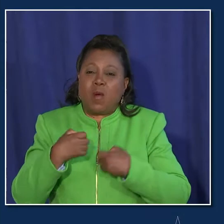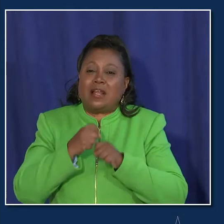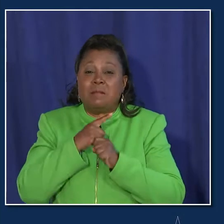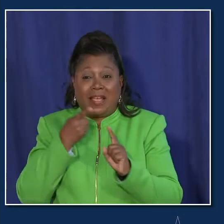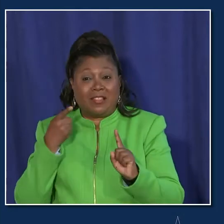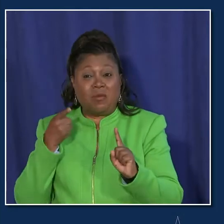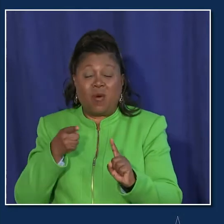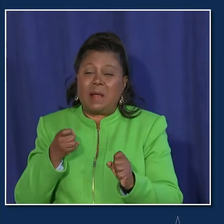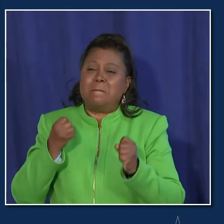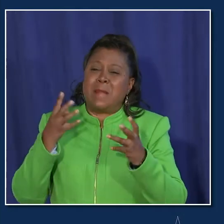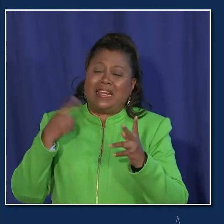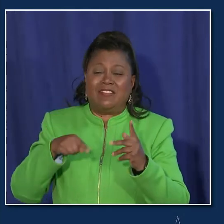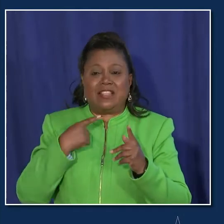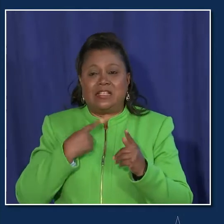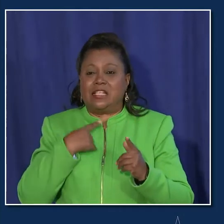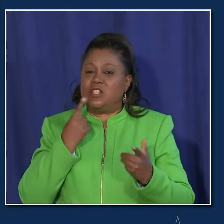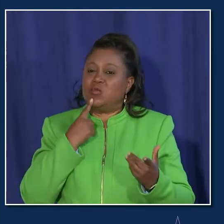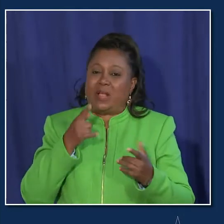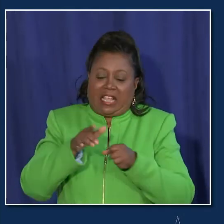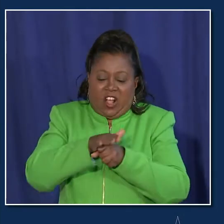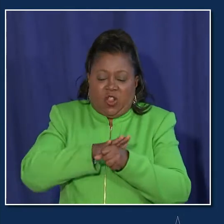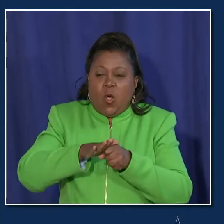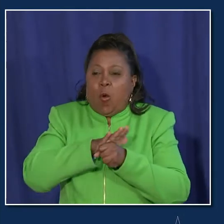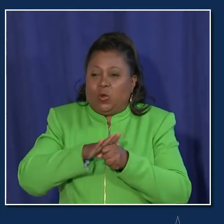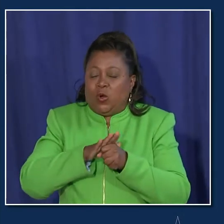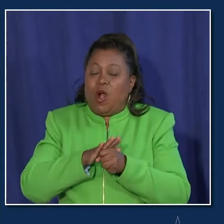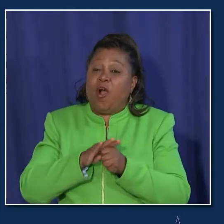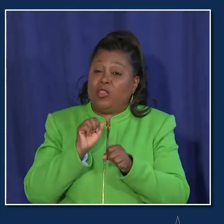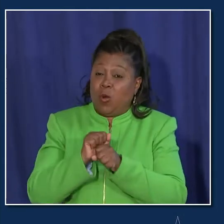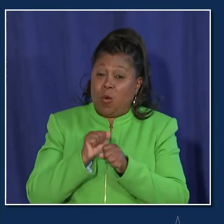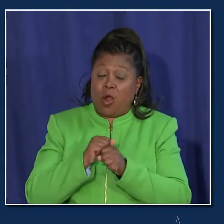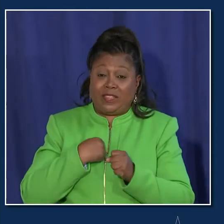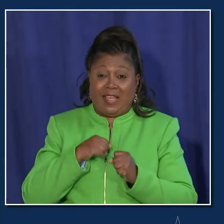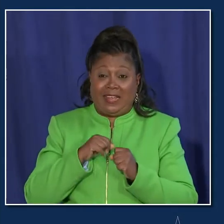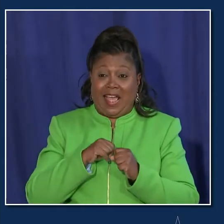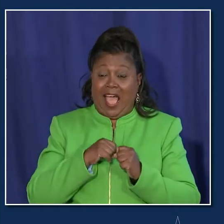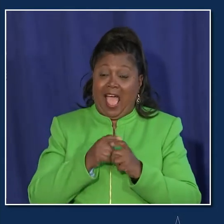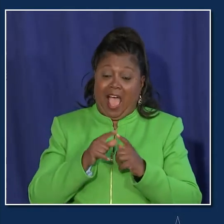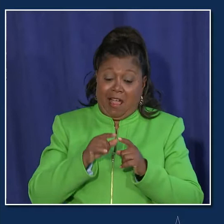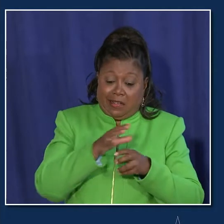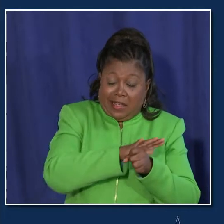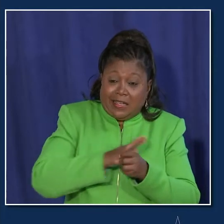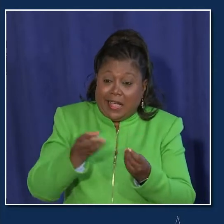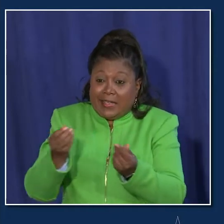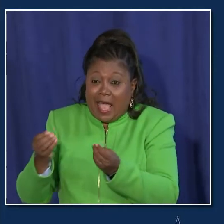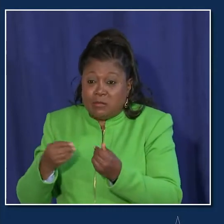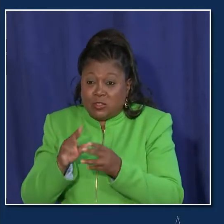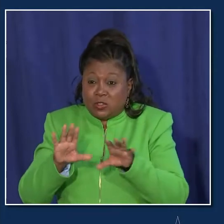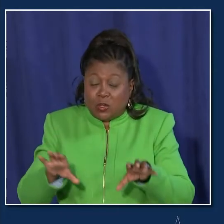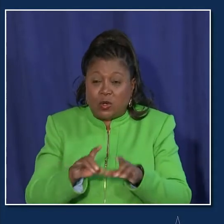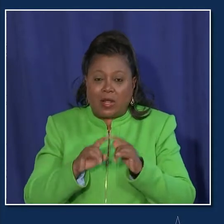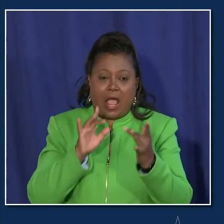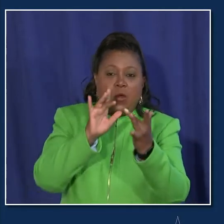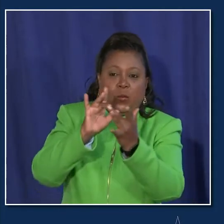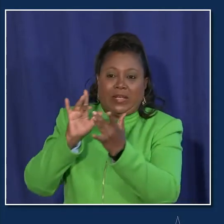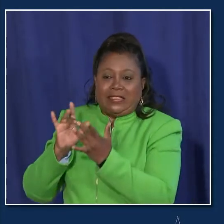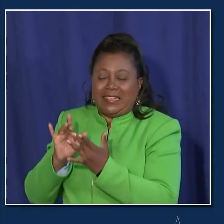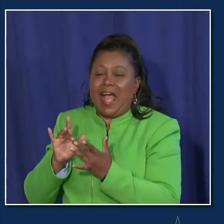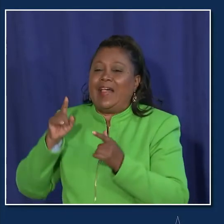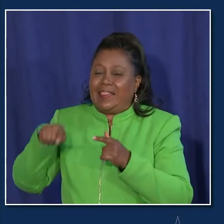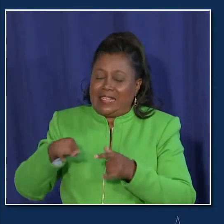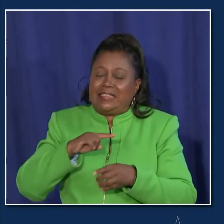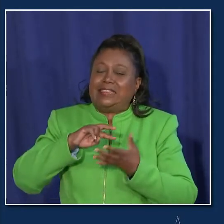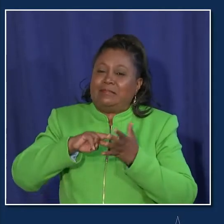make the point that a lot of this is hyper-local at this point. The work that our canvassers are doing, the work of reaching out, this